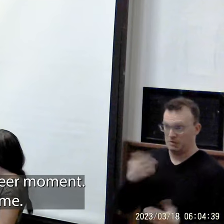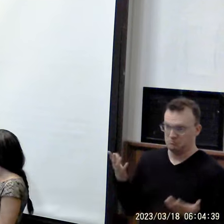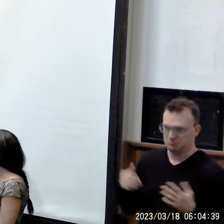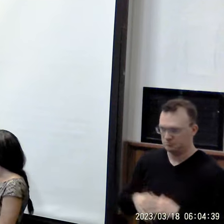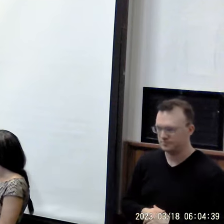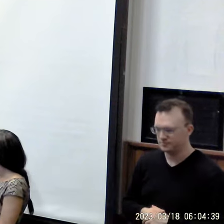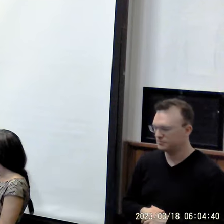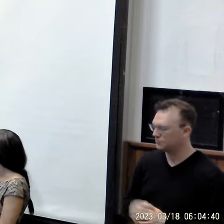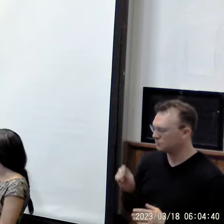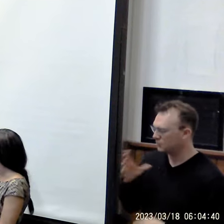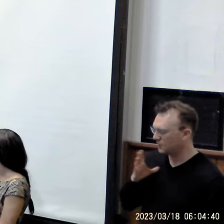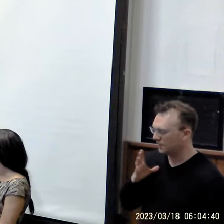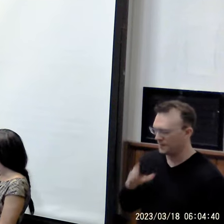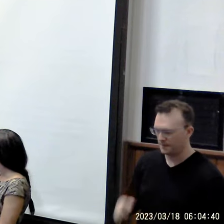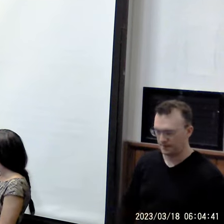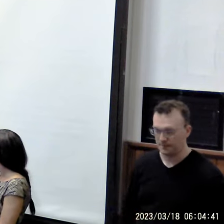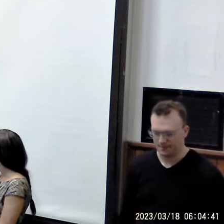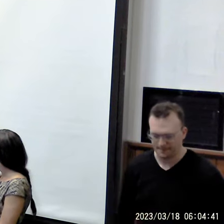think,